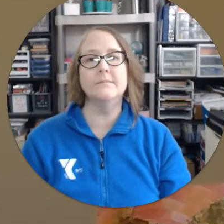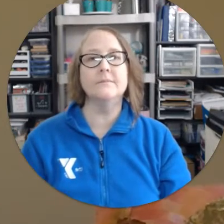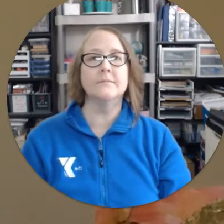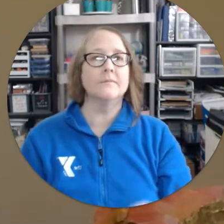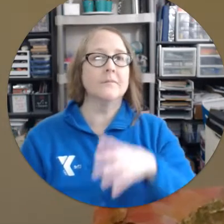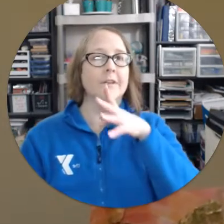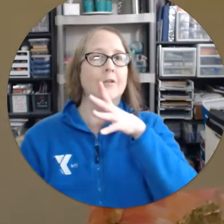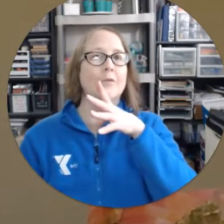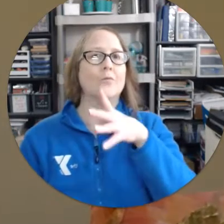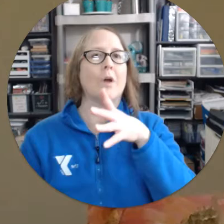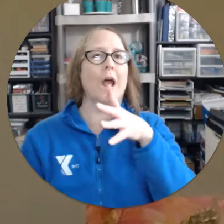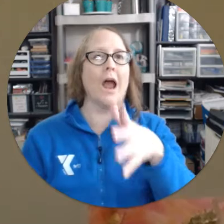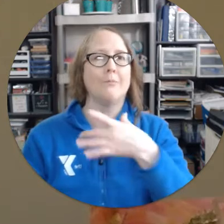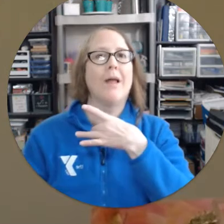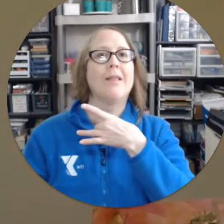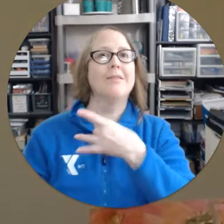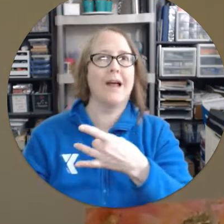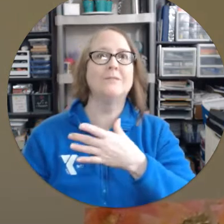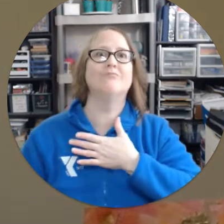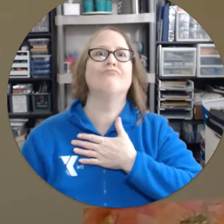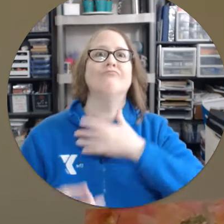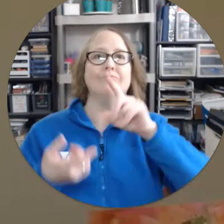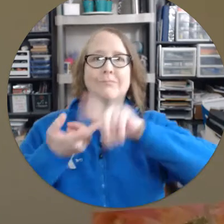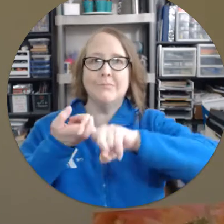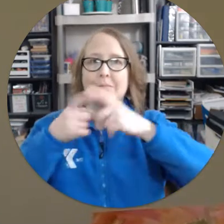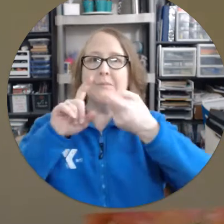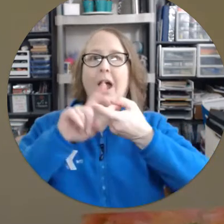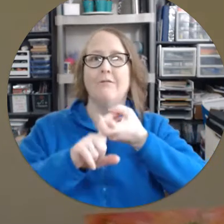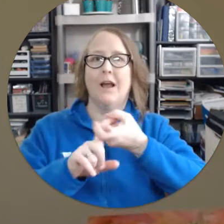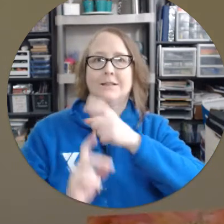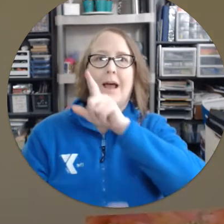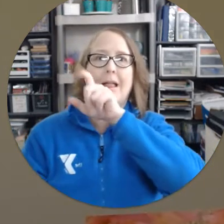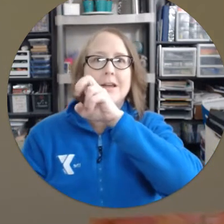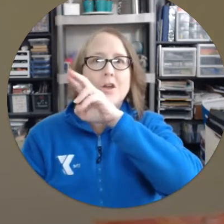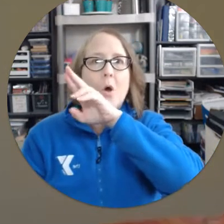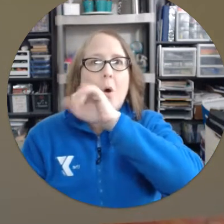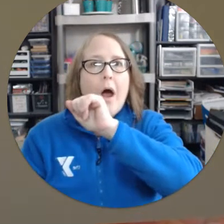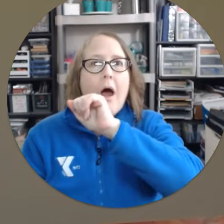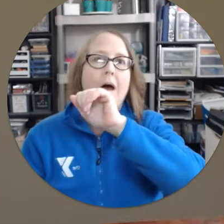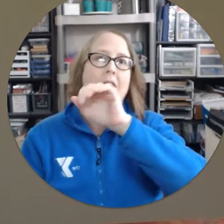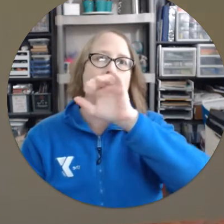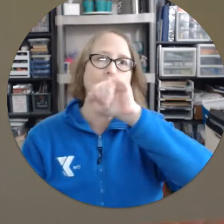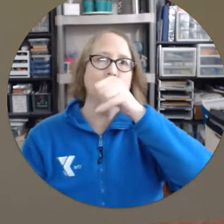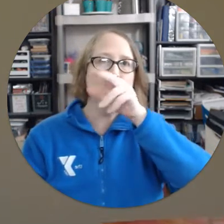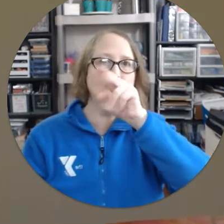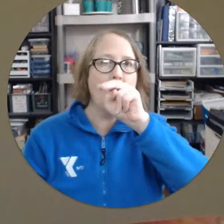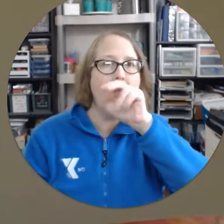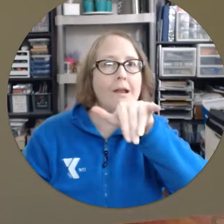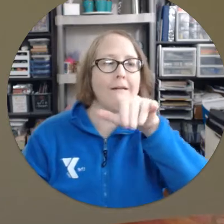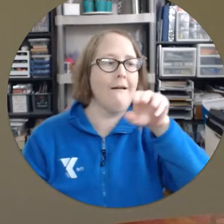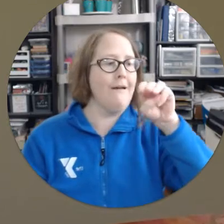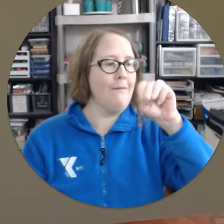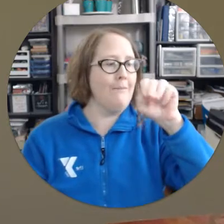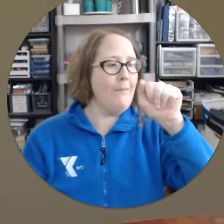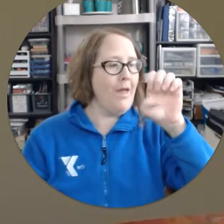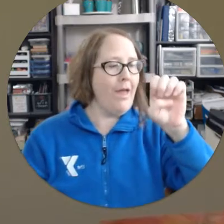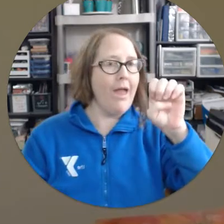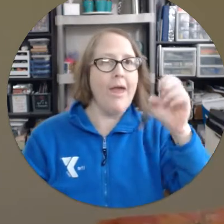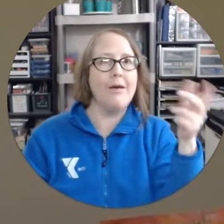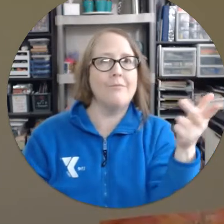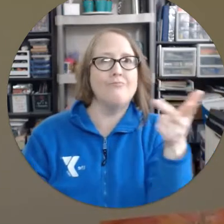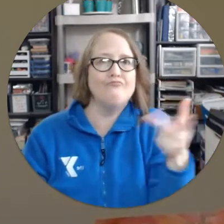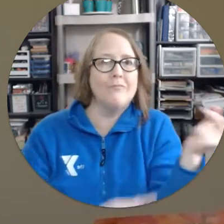Grandma likes it when my friends, Leora, Jenny, and May, come home with me